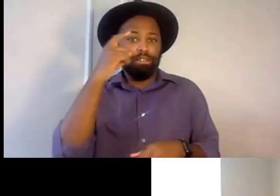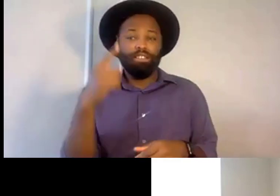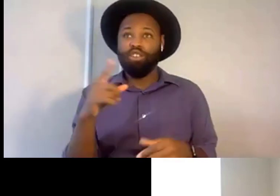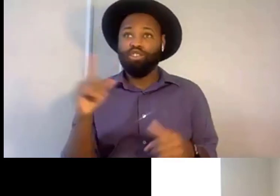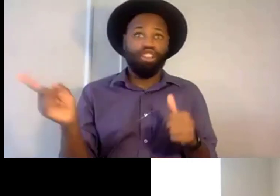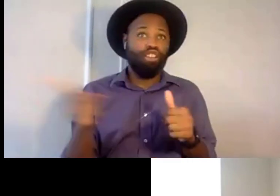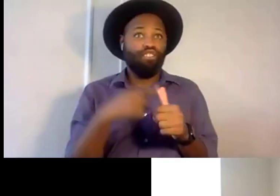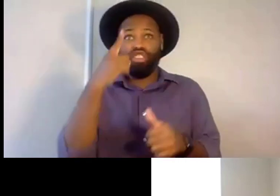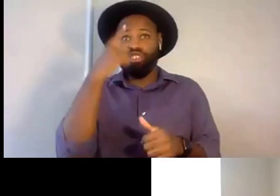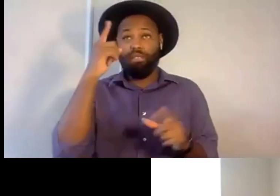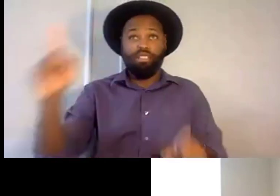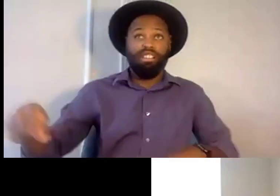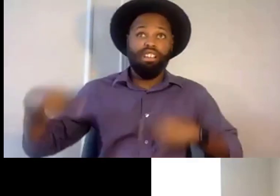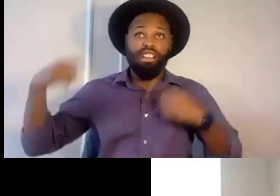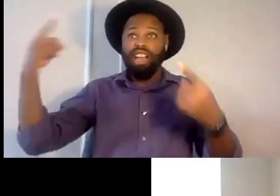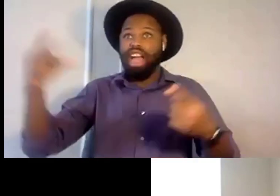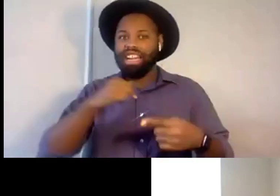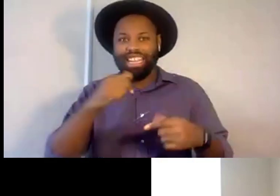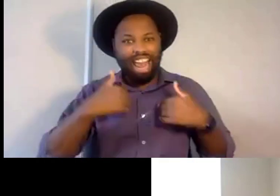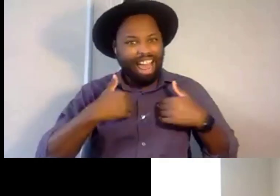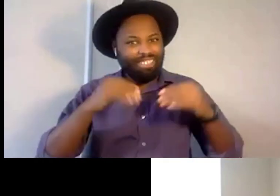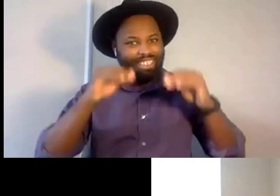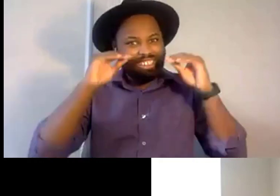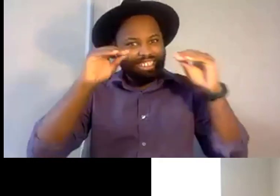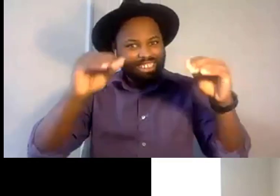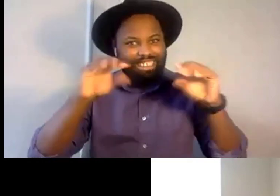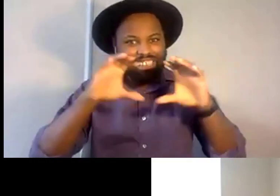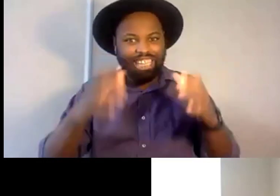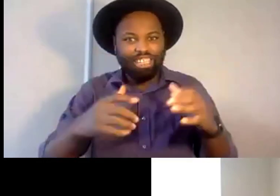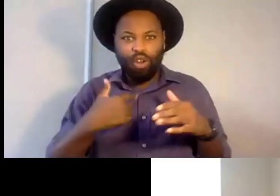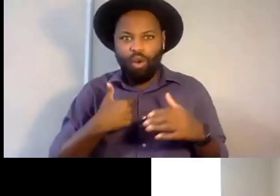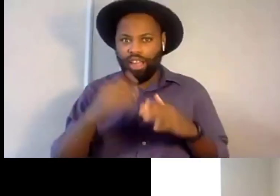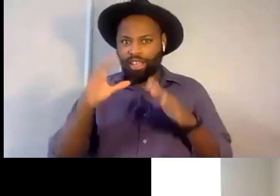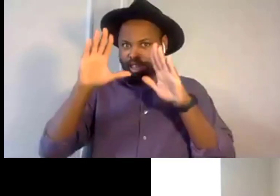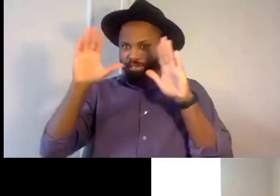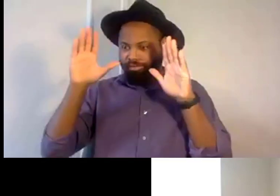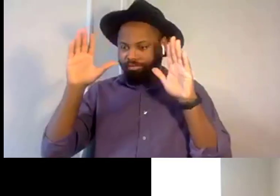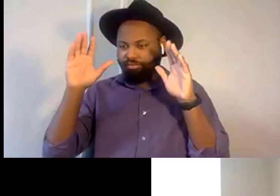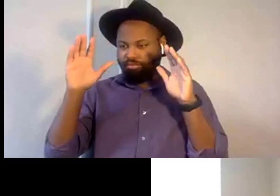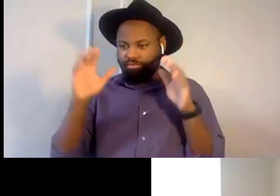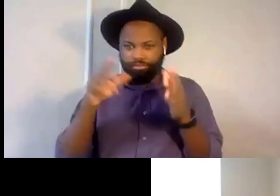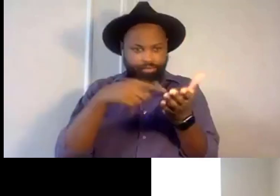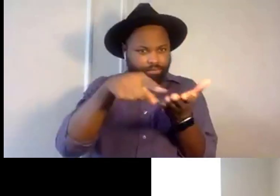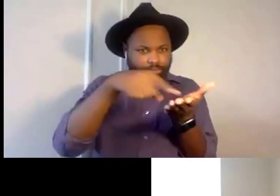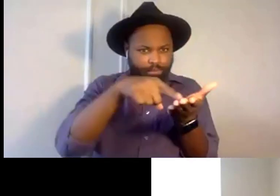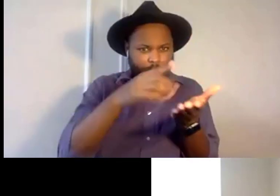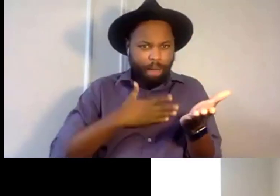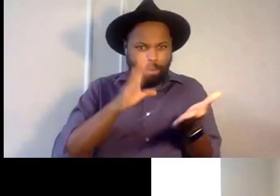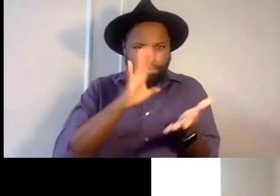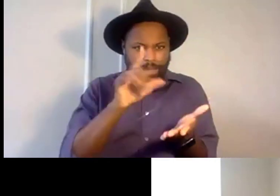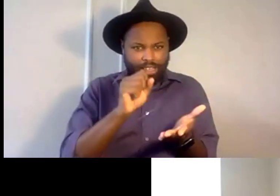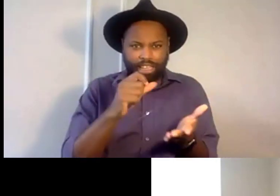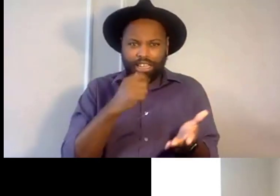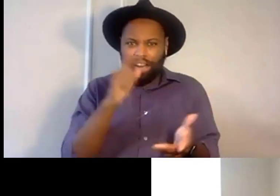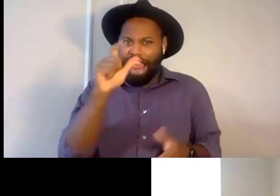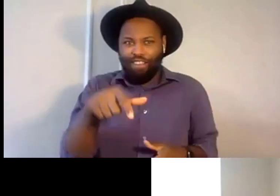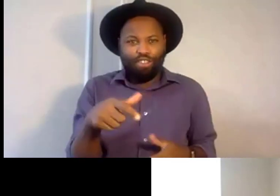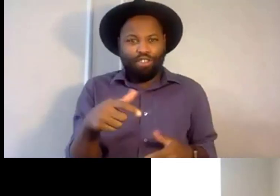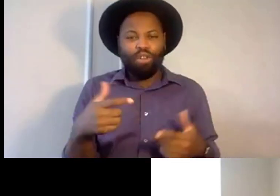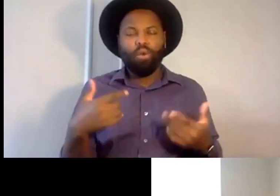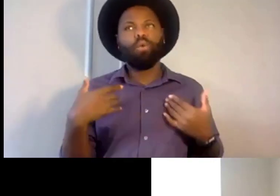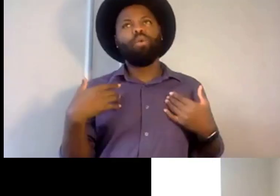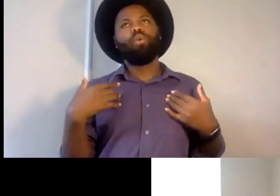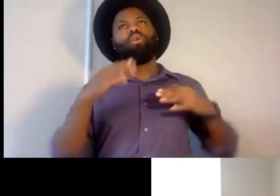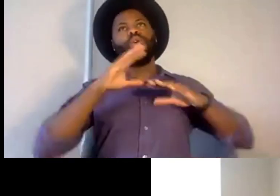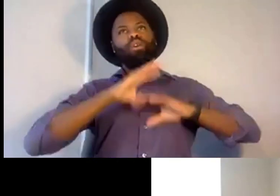that I didn't have to teach a class so that I can pay my bills. So it freed me up so that I didn't have to worry about my bills.